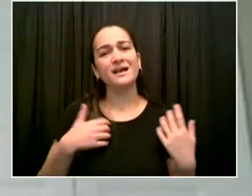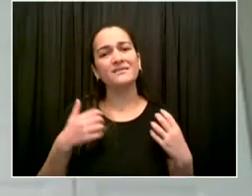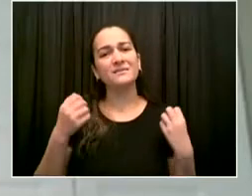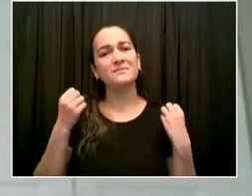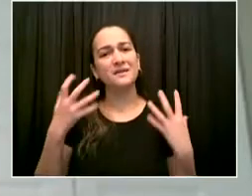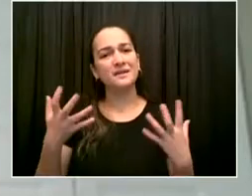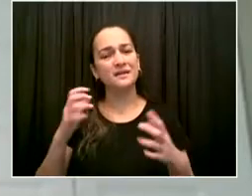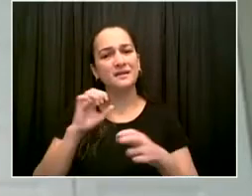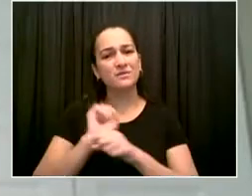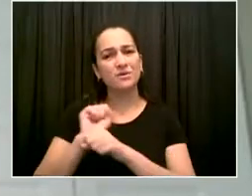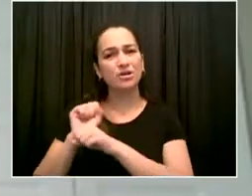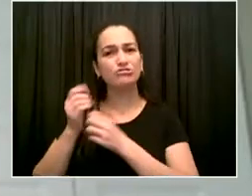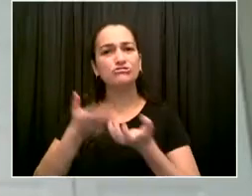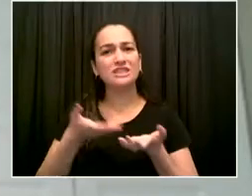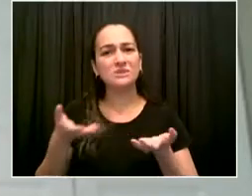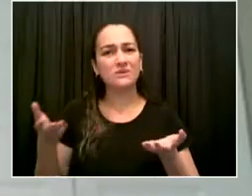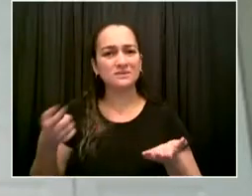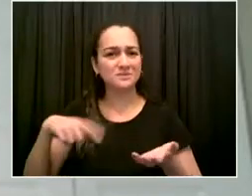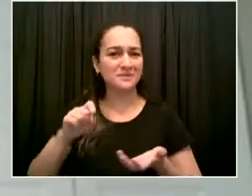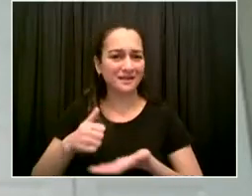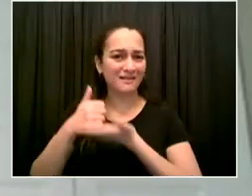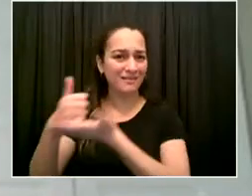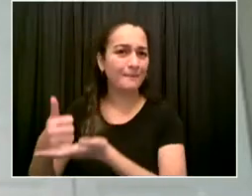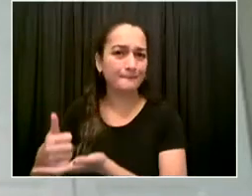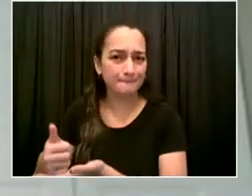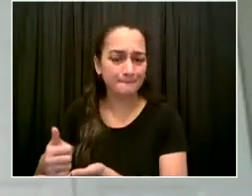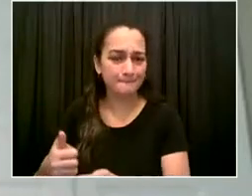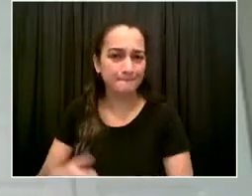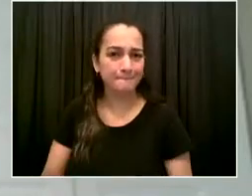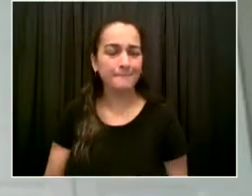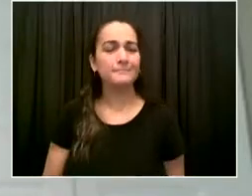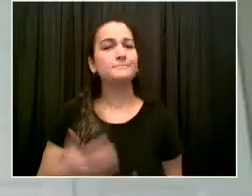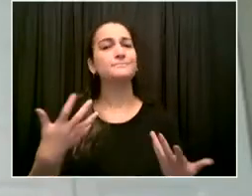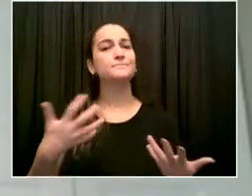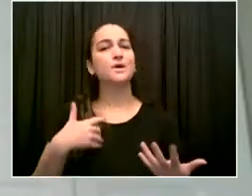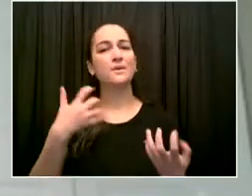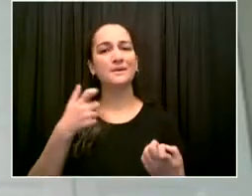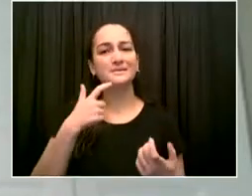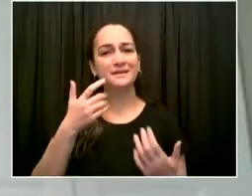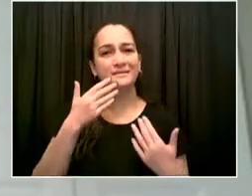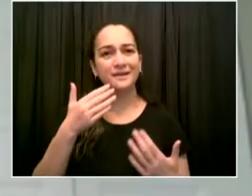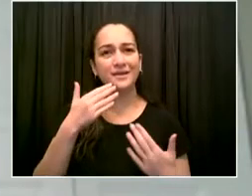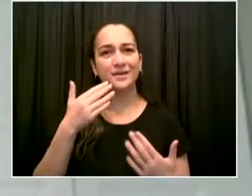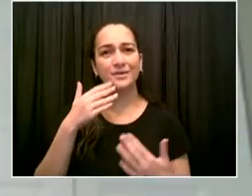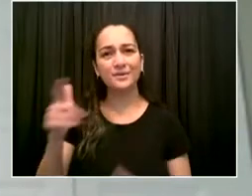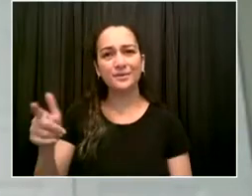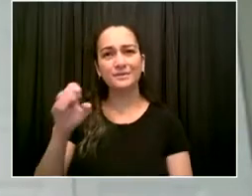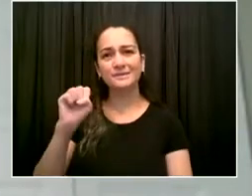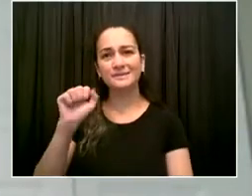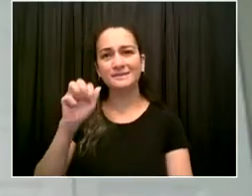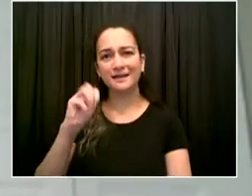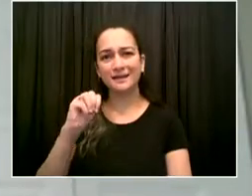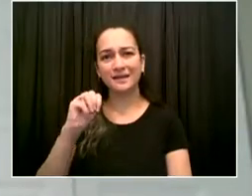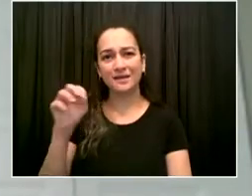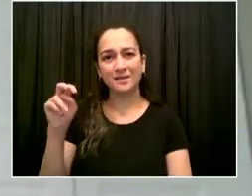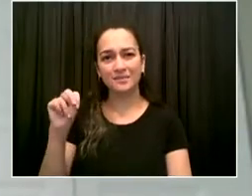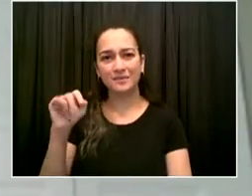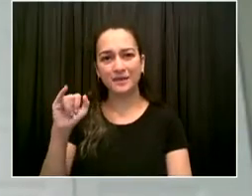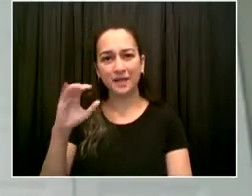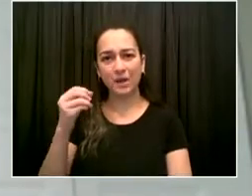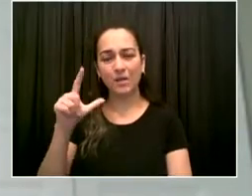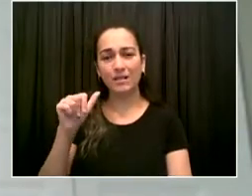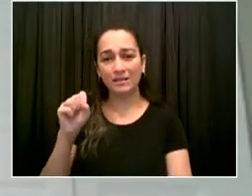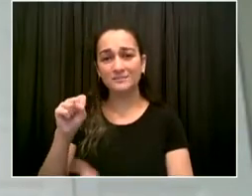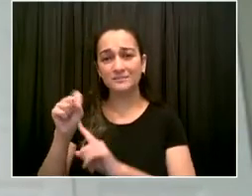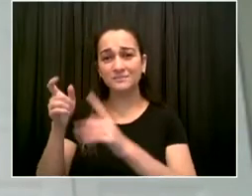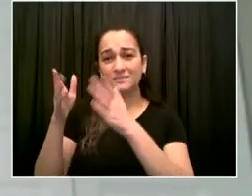Nicholas, who actually reminded me that we were part of getting this done the last time. And I thought it was very important, and I just want to say thank you. As soon as